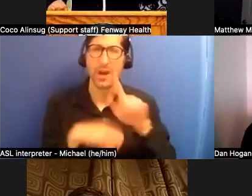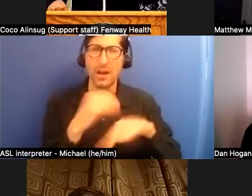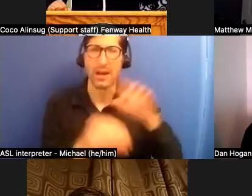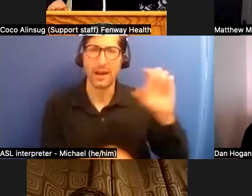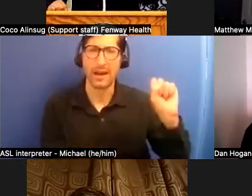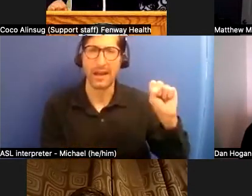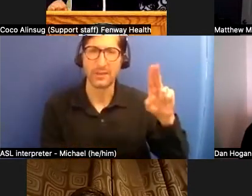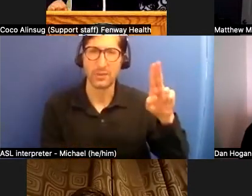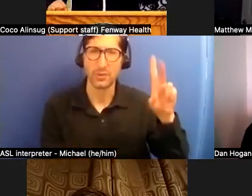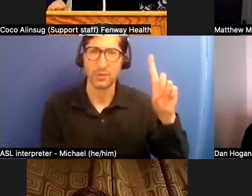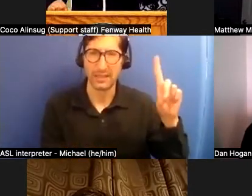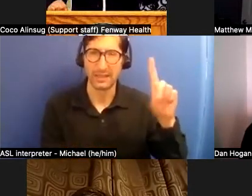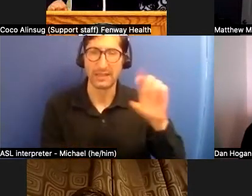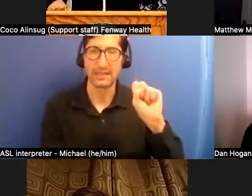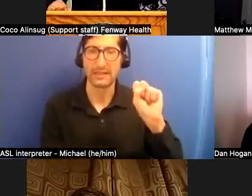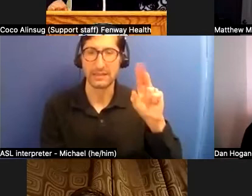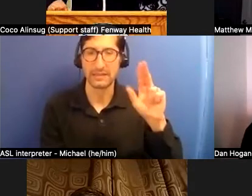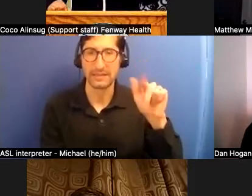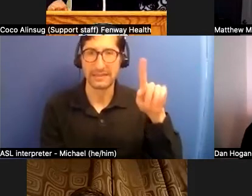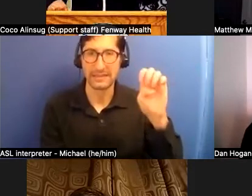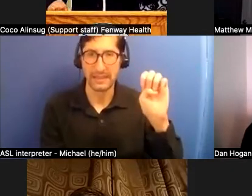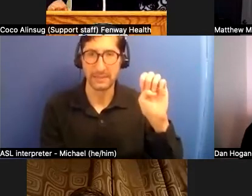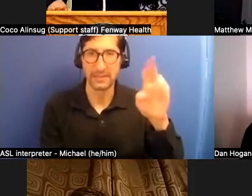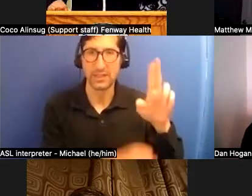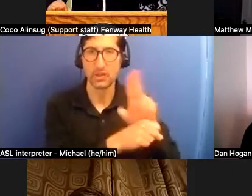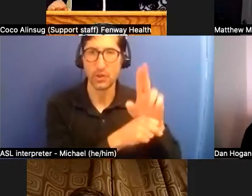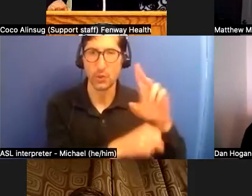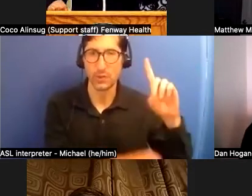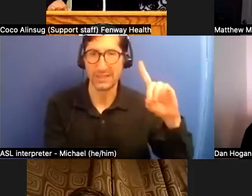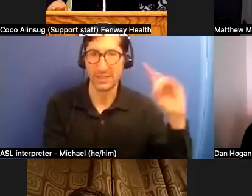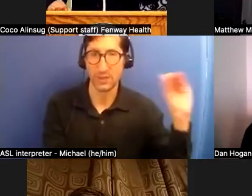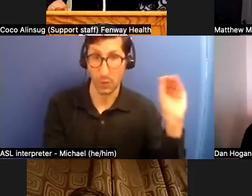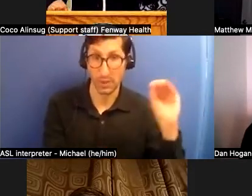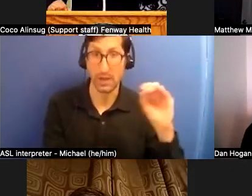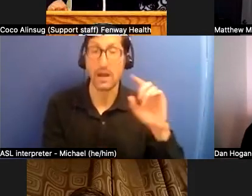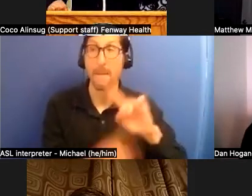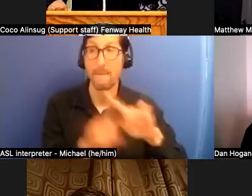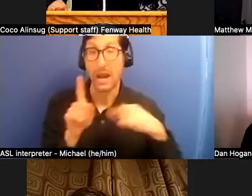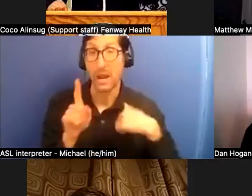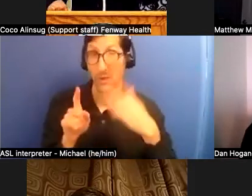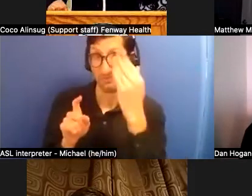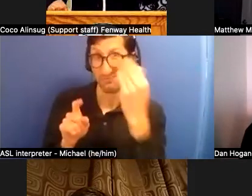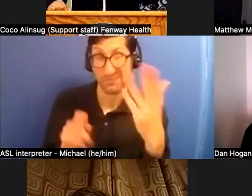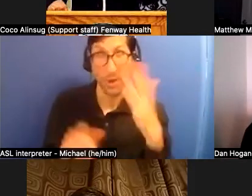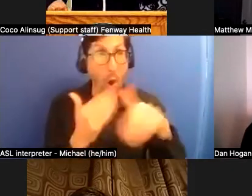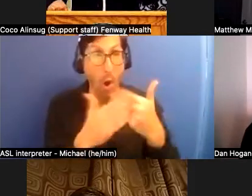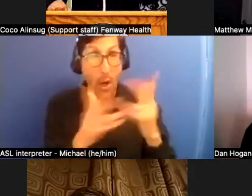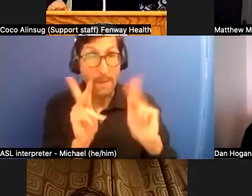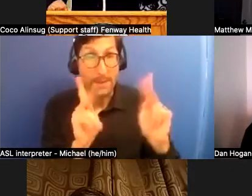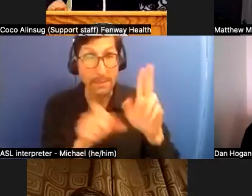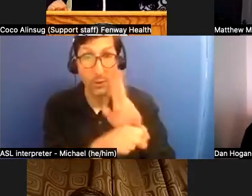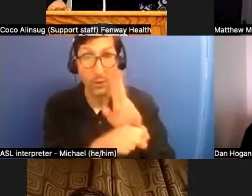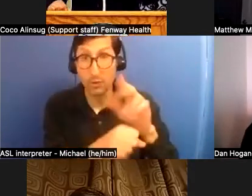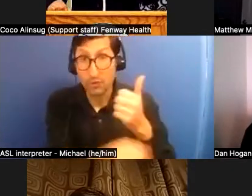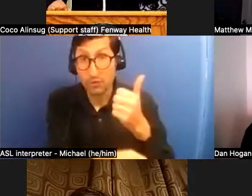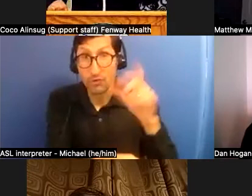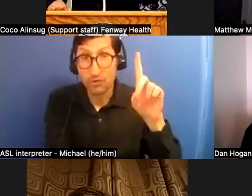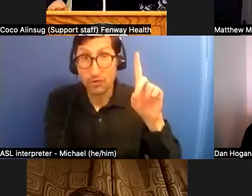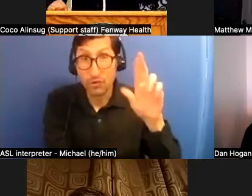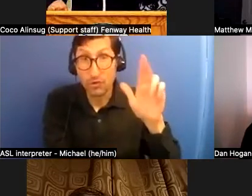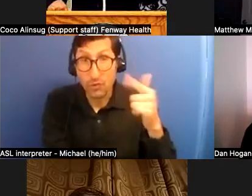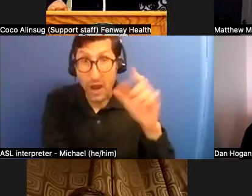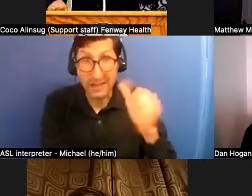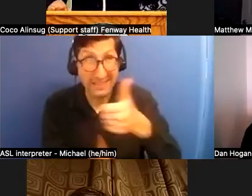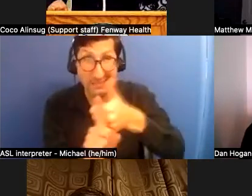of overdose, but I think it's also important to note that not all people who use drugs have a substance use disorder, and that people will be accessing these sites